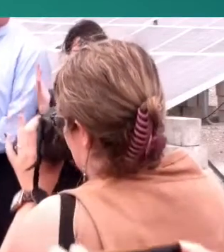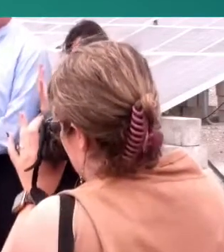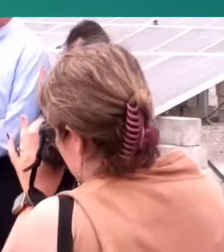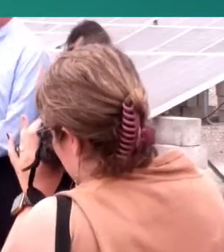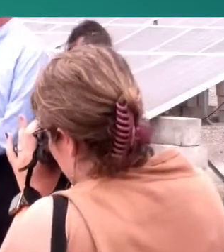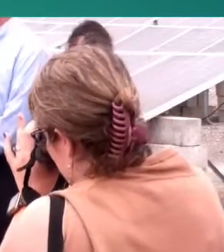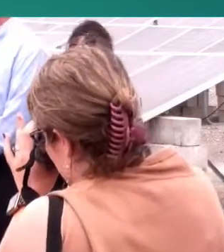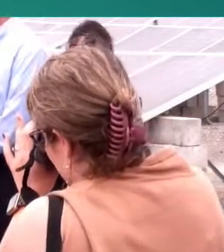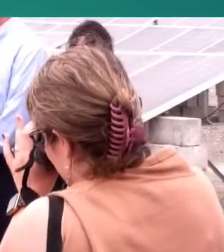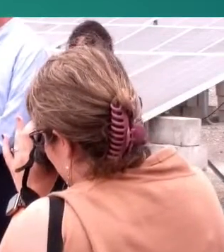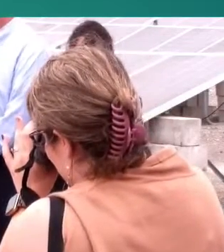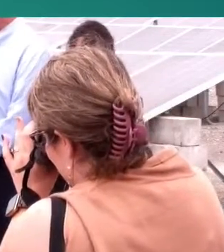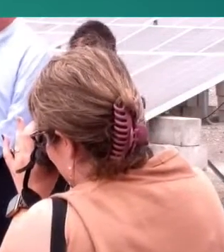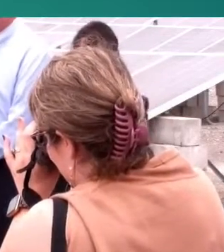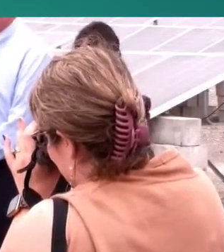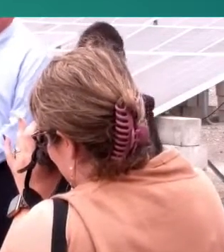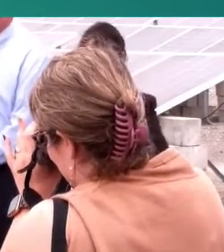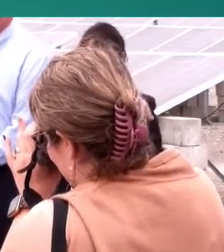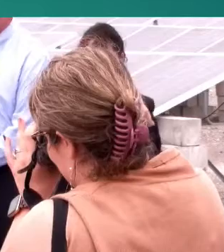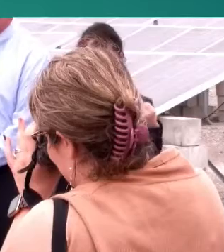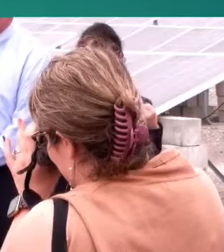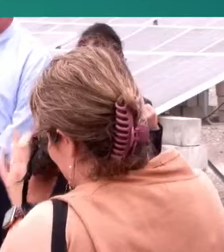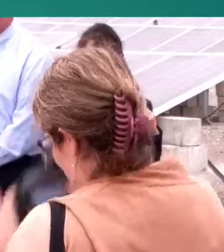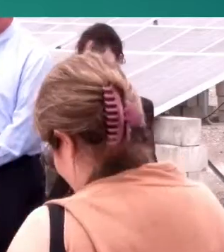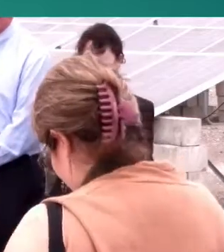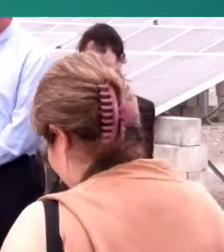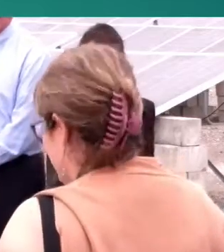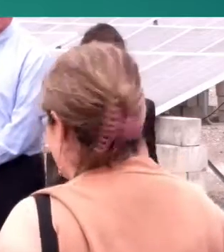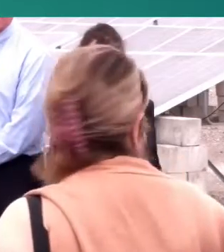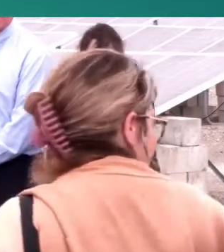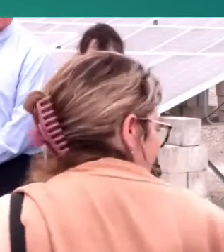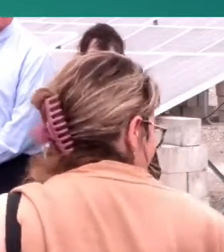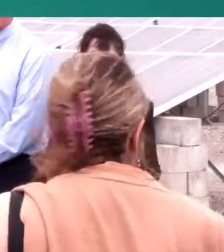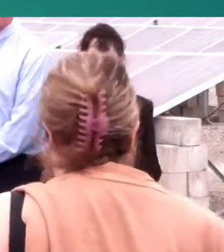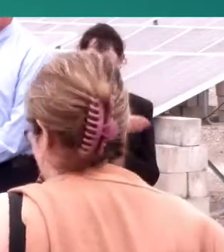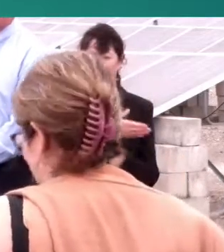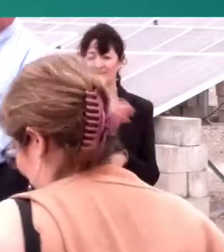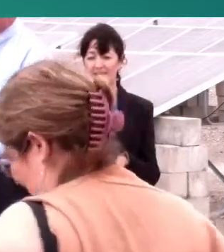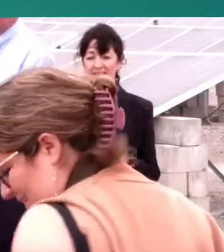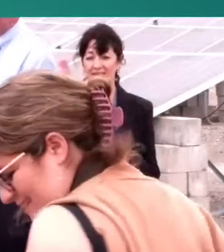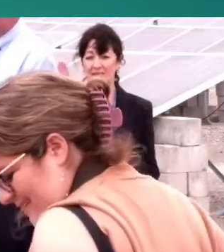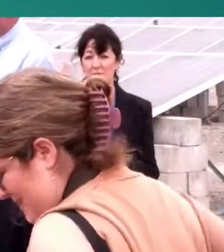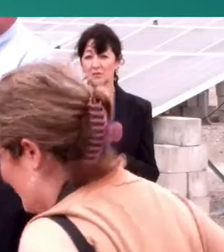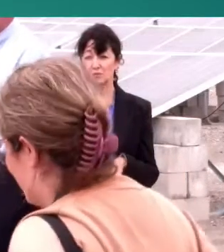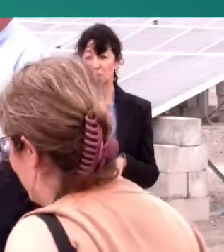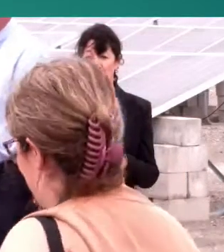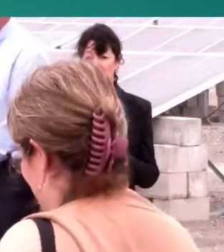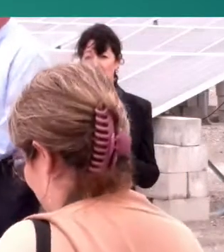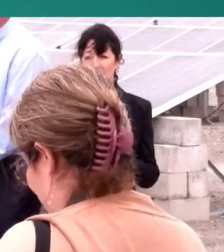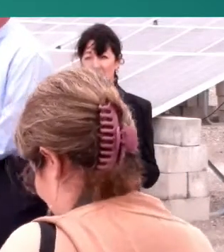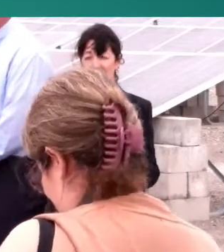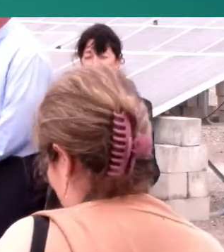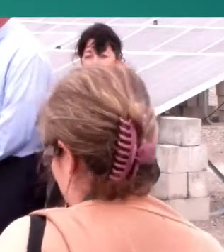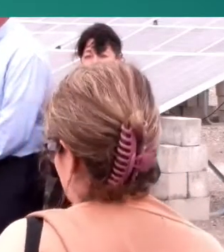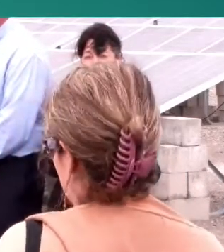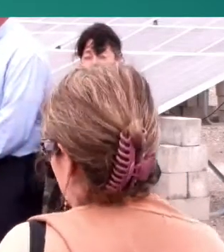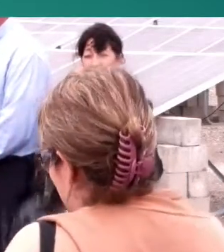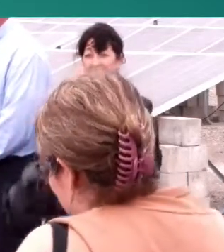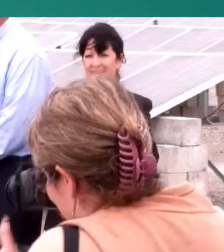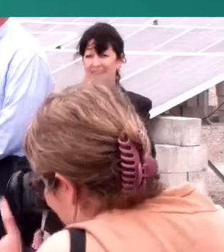I ask you to hold that one. Next is Senate Bill 21. This should be the electrification